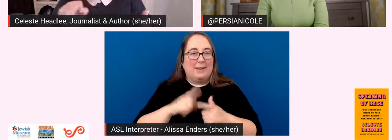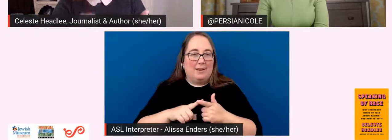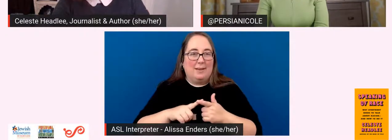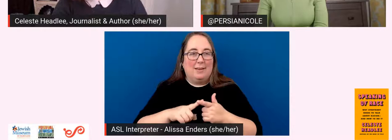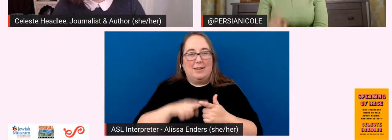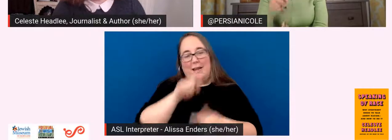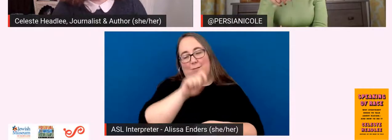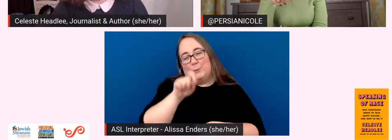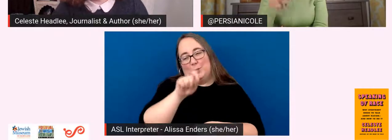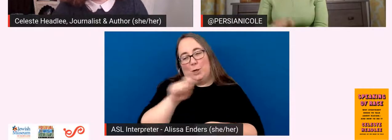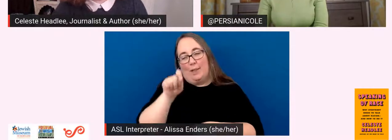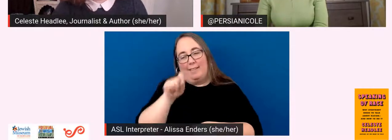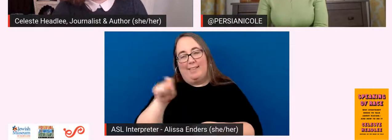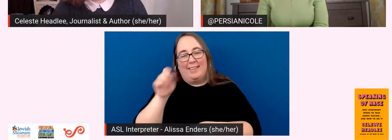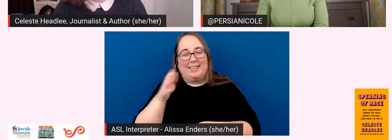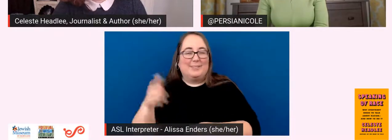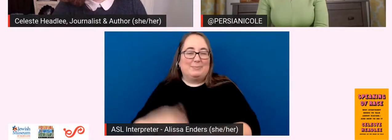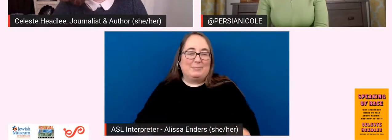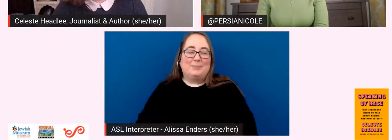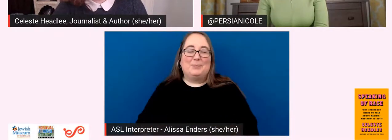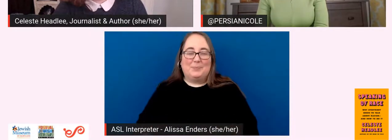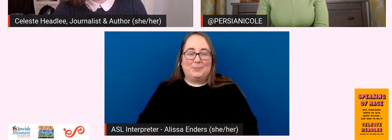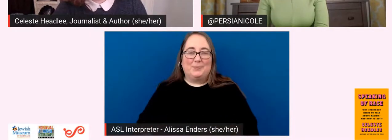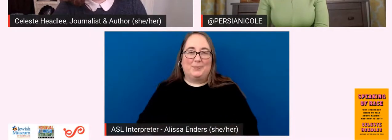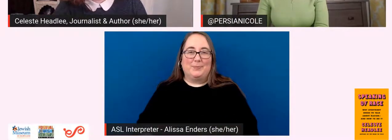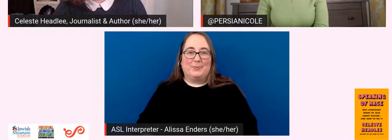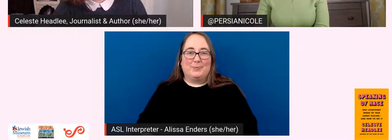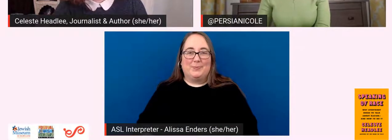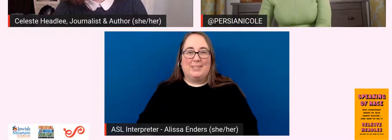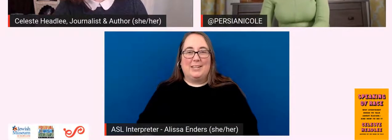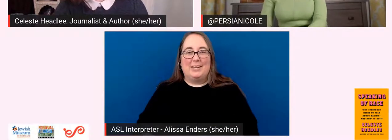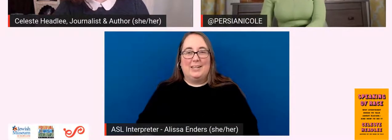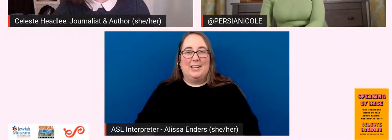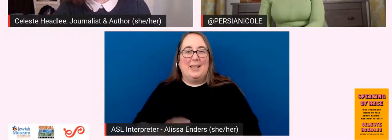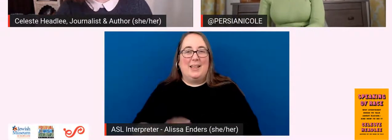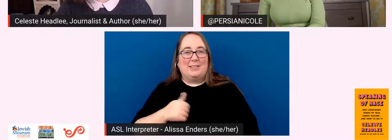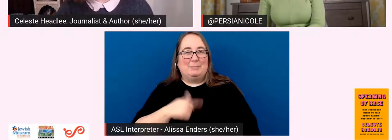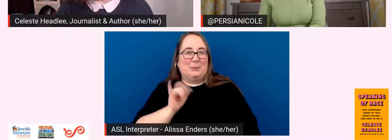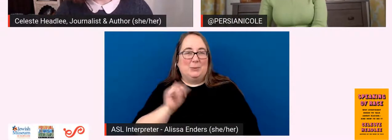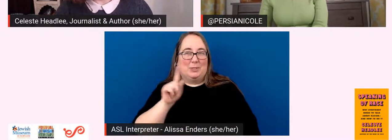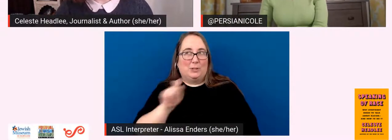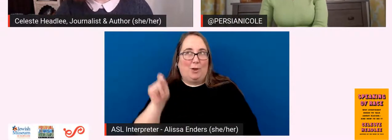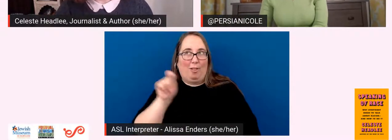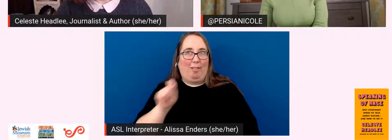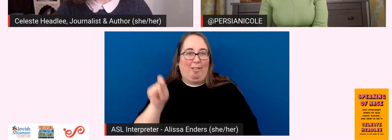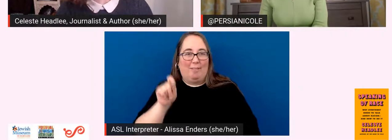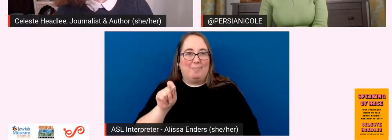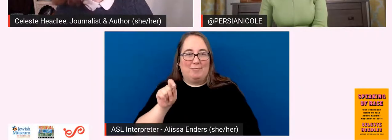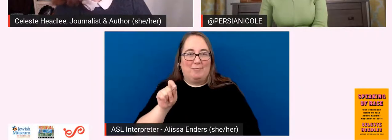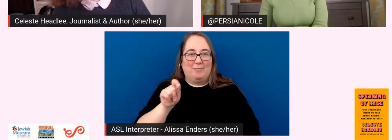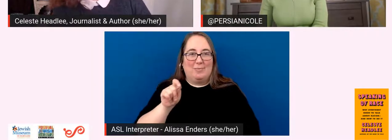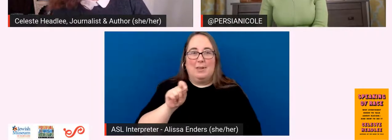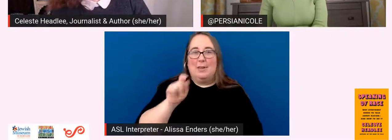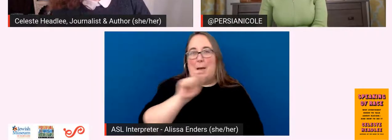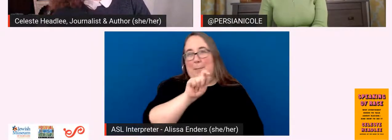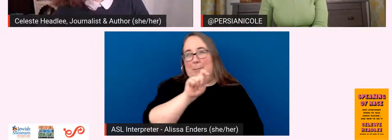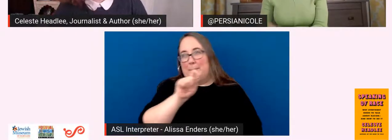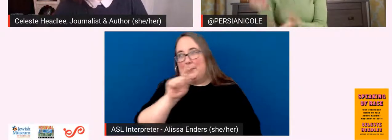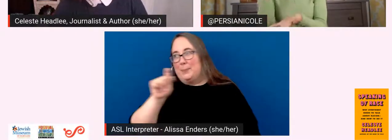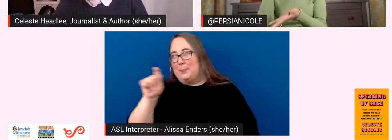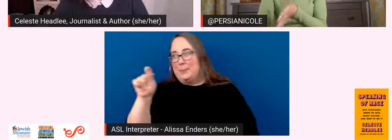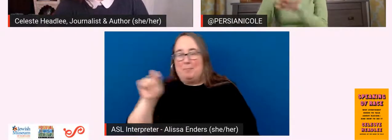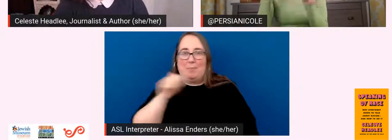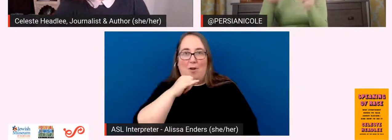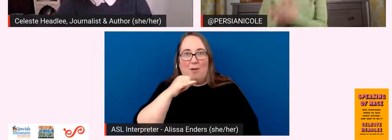circle things in the margins and stuff. Yeah. I'm a circler, that's me, so. Yeah, me too, a highlighter and underliner. All of